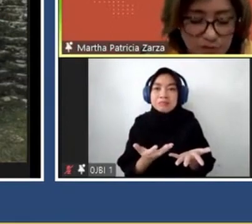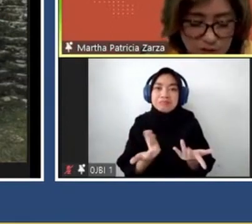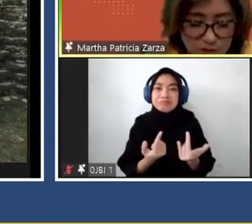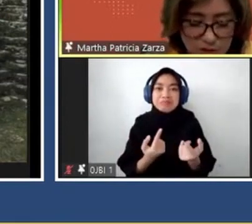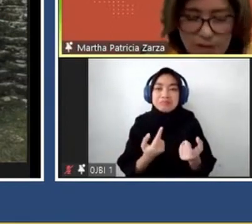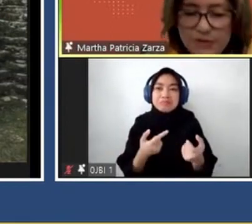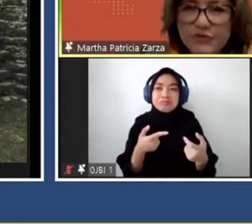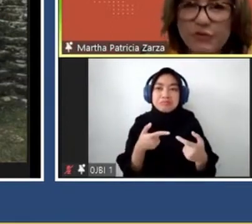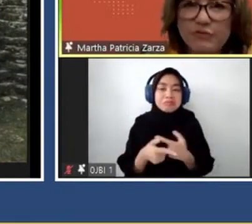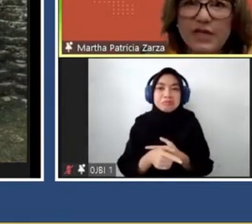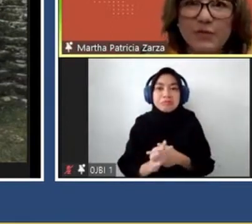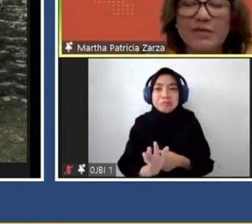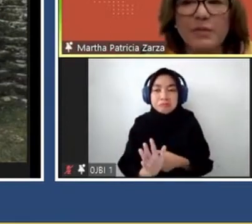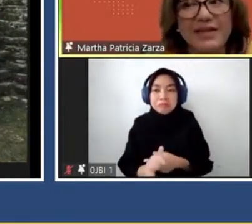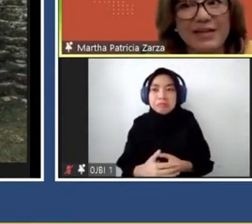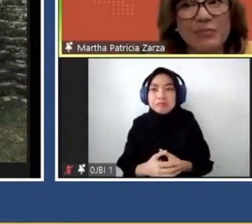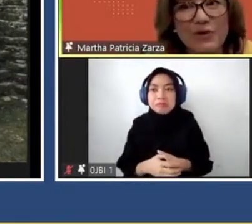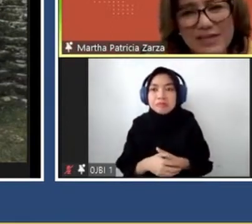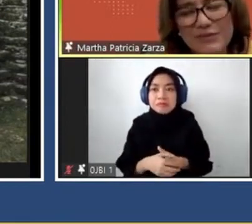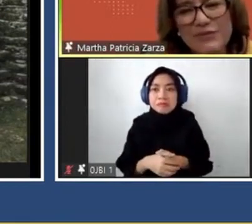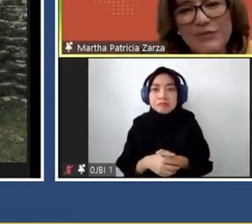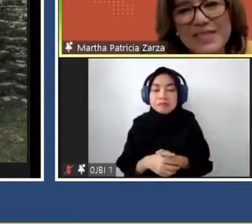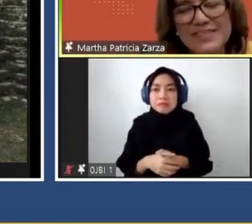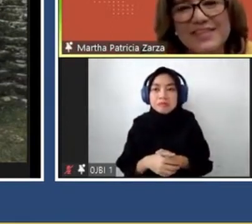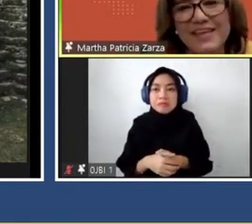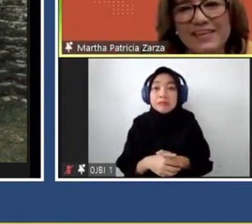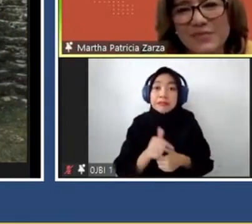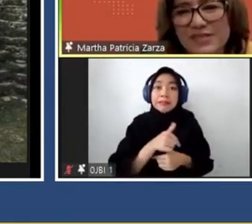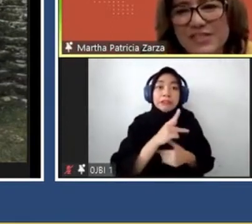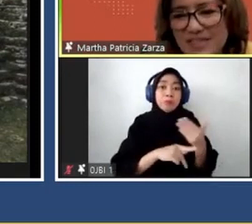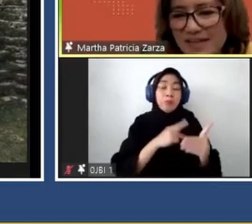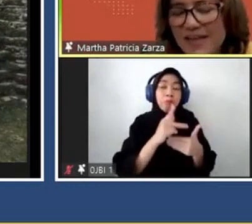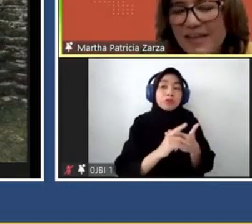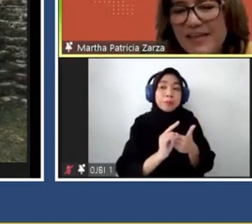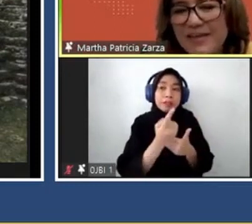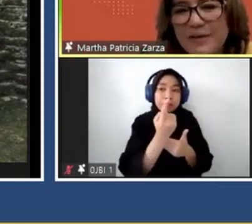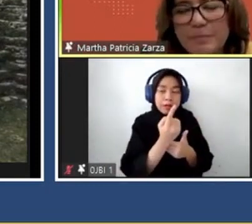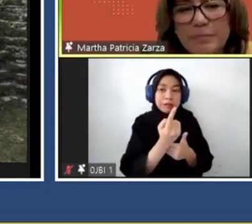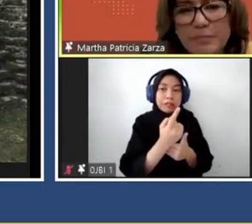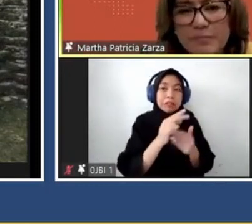into consideration. So that was a parallel project of this research